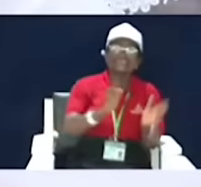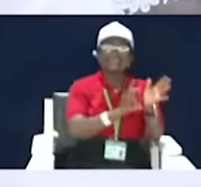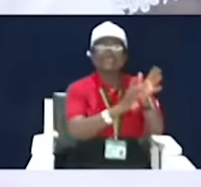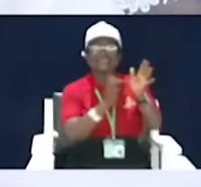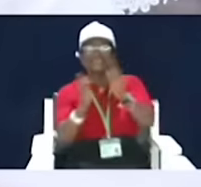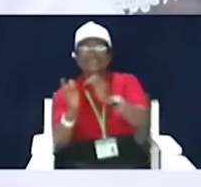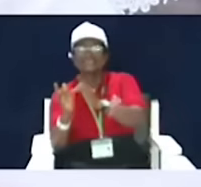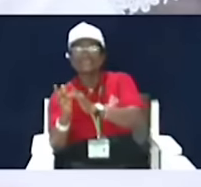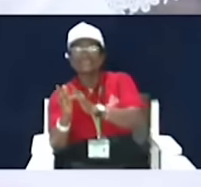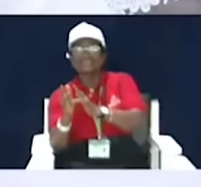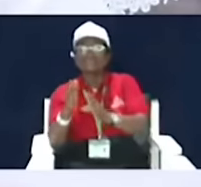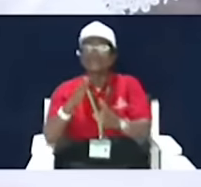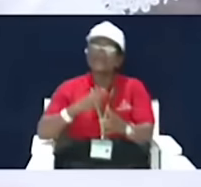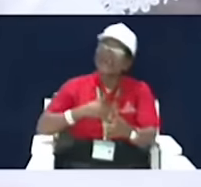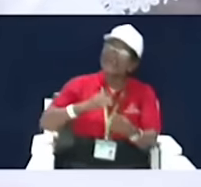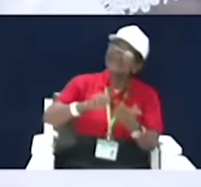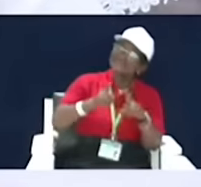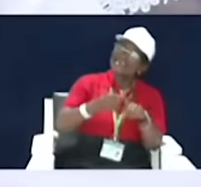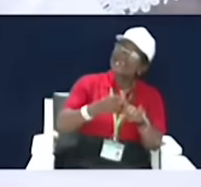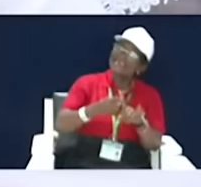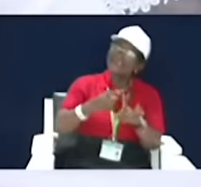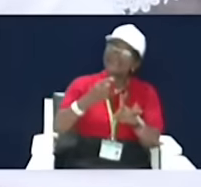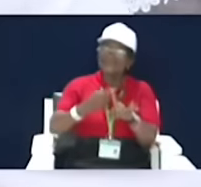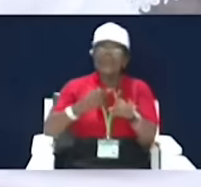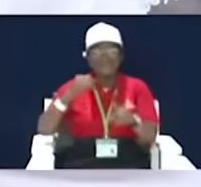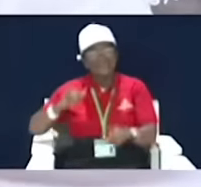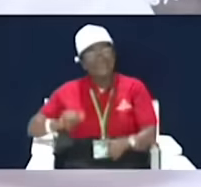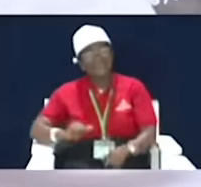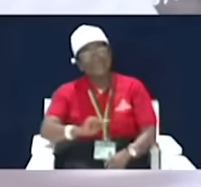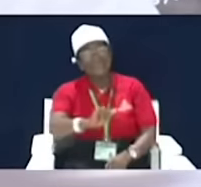Jesus, my friend,